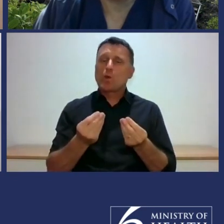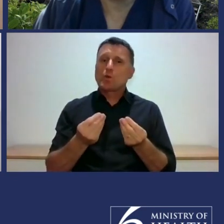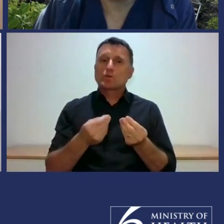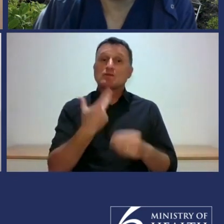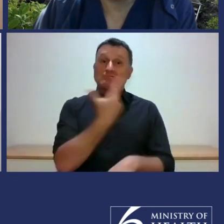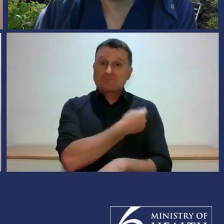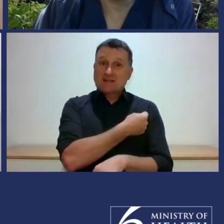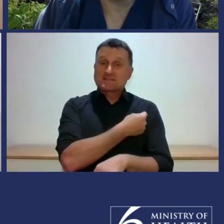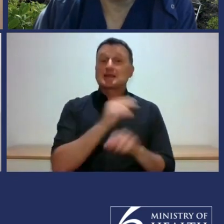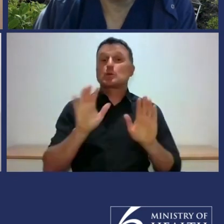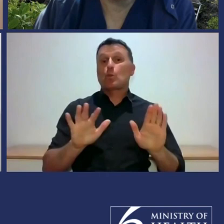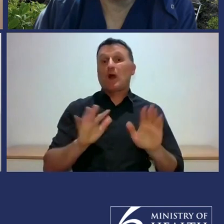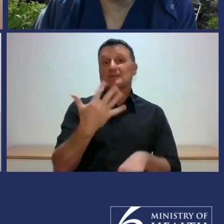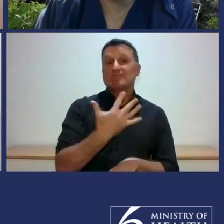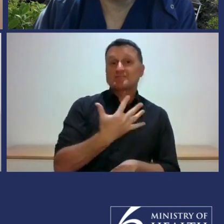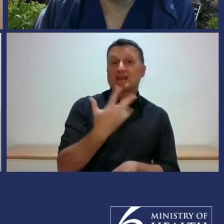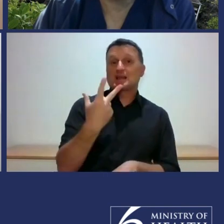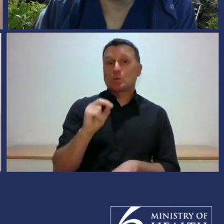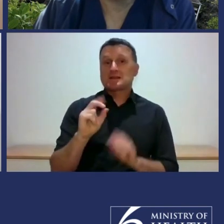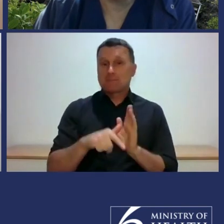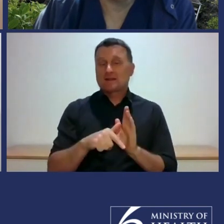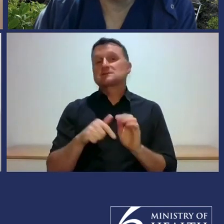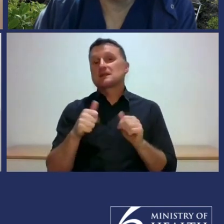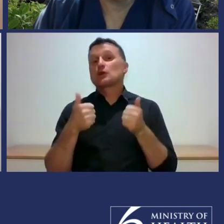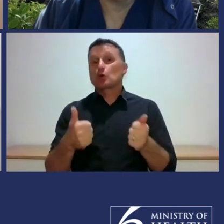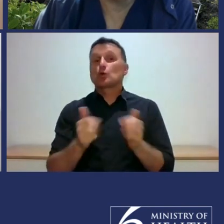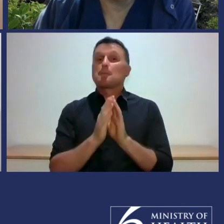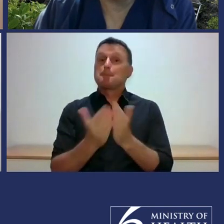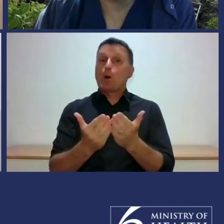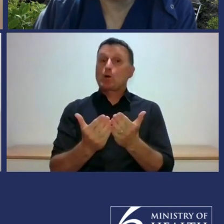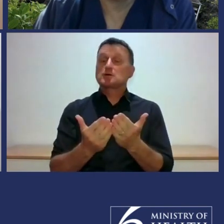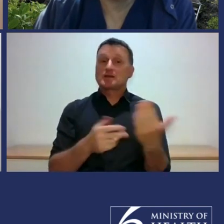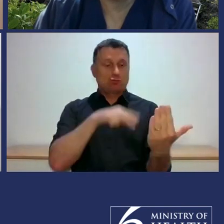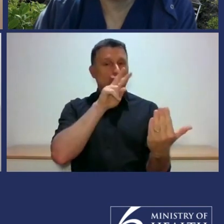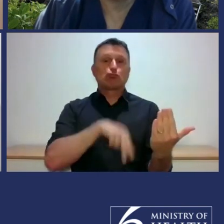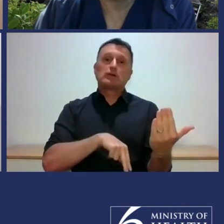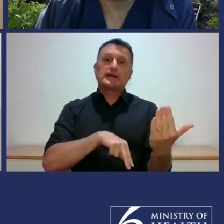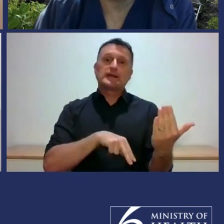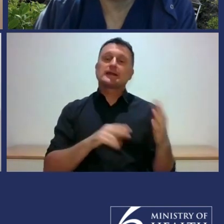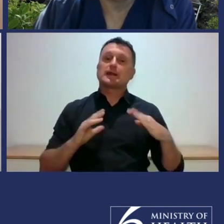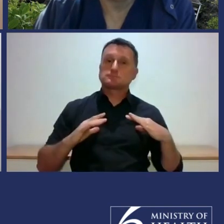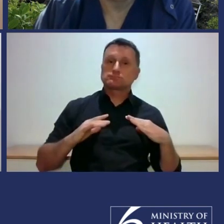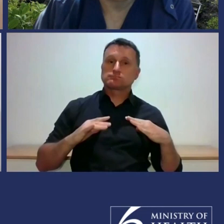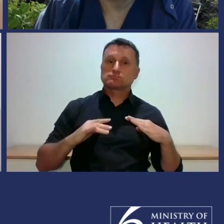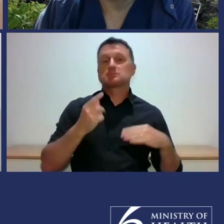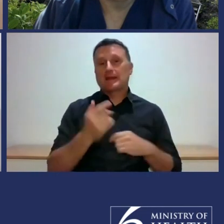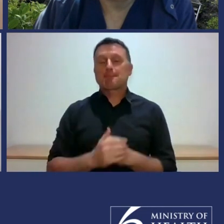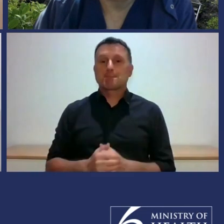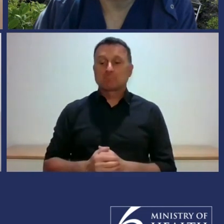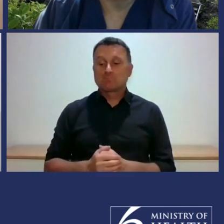you wake, because it feels like a really long time. Okay, let's get back into some questions that are coming through